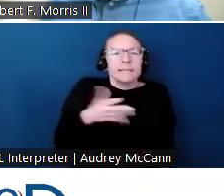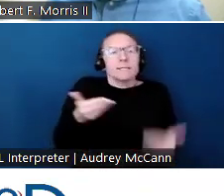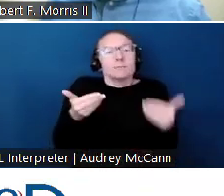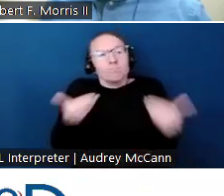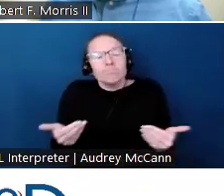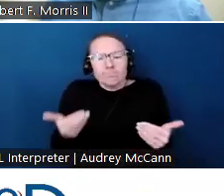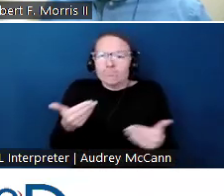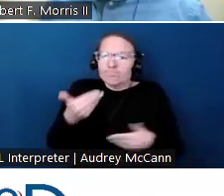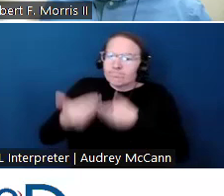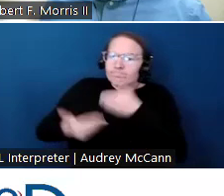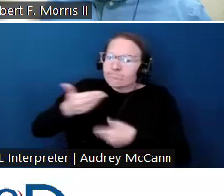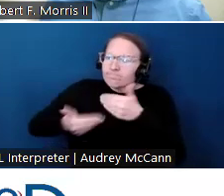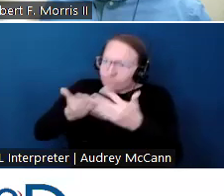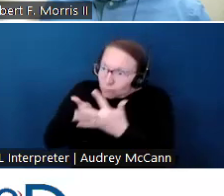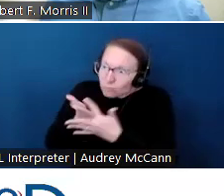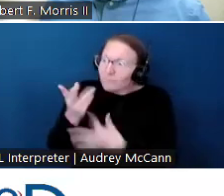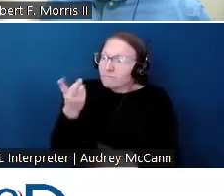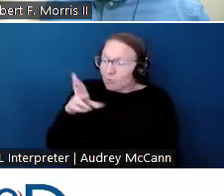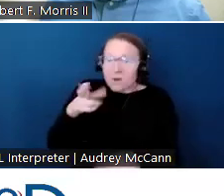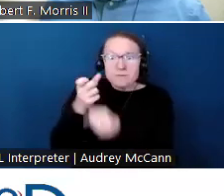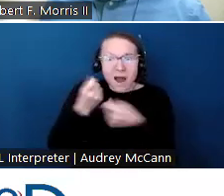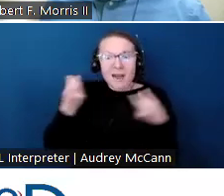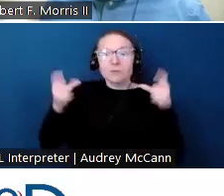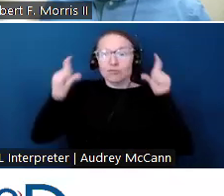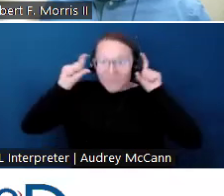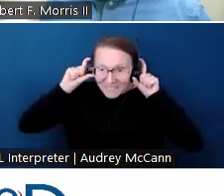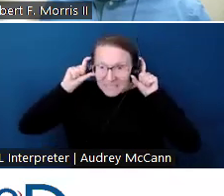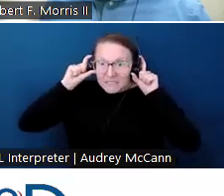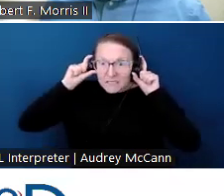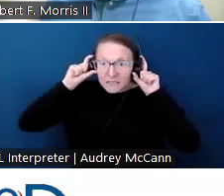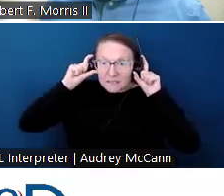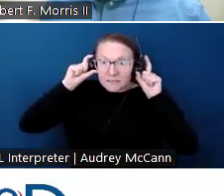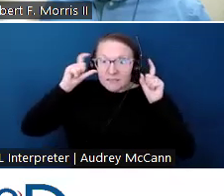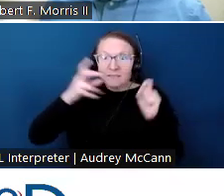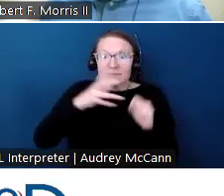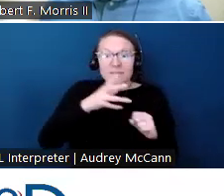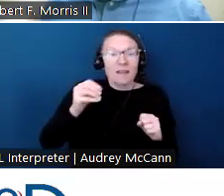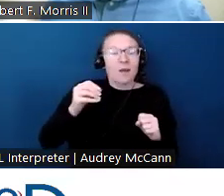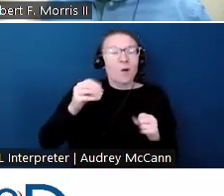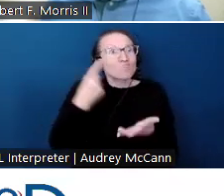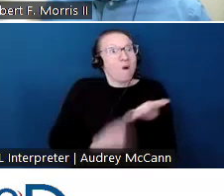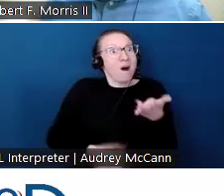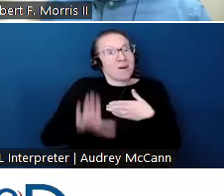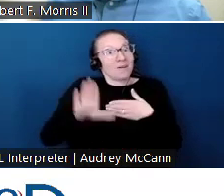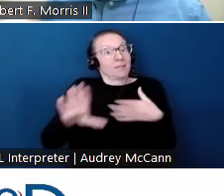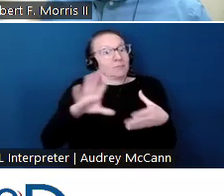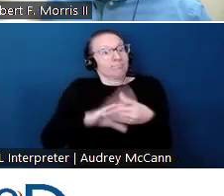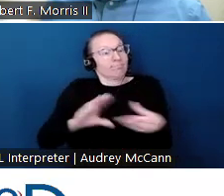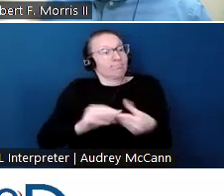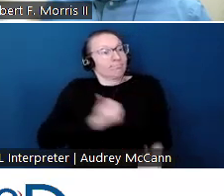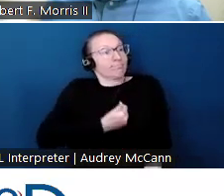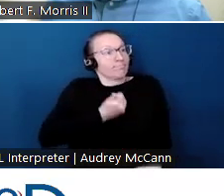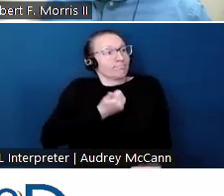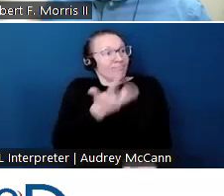going through voc rehab and getting hearing aids. And he just the words that, you know, he expressed